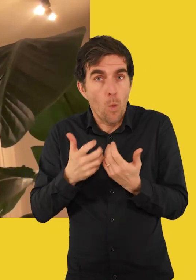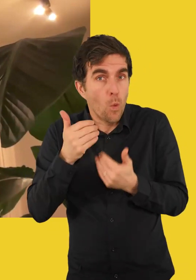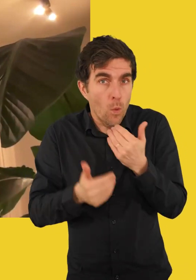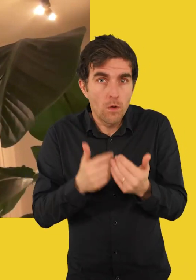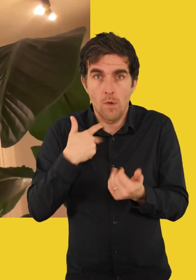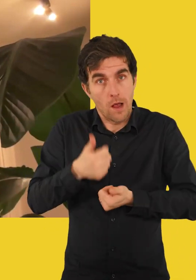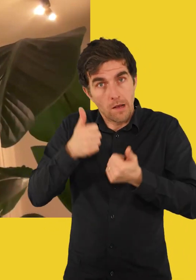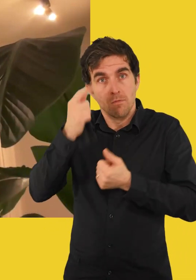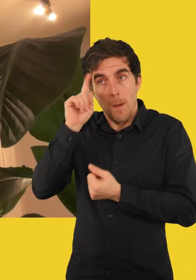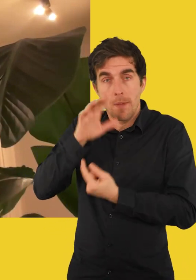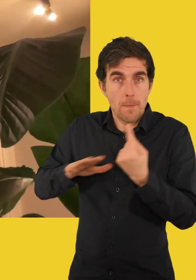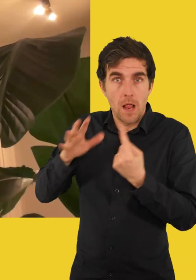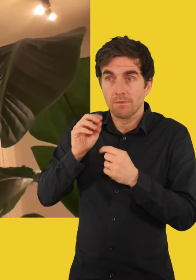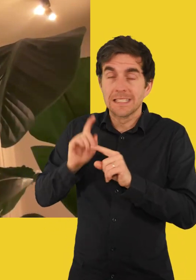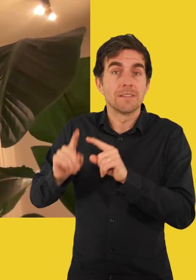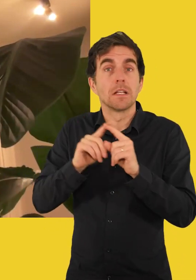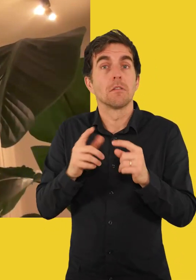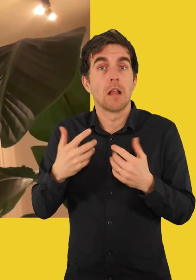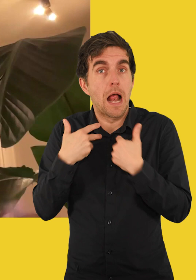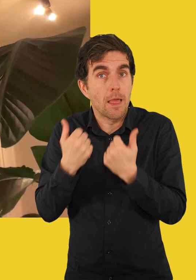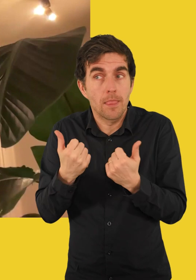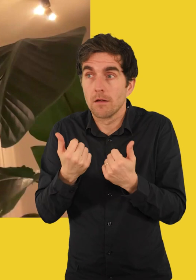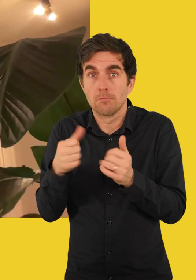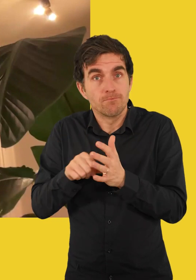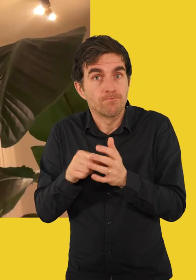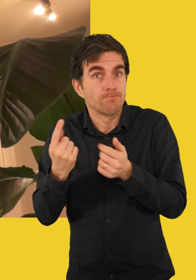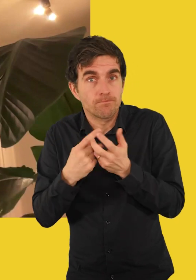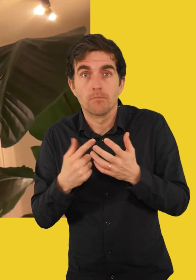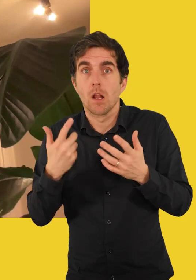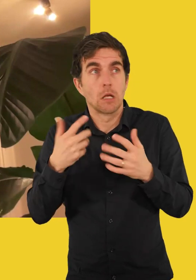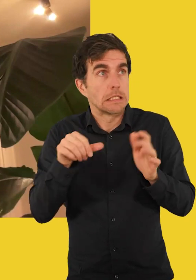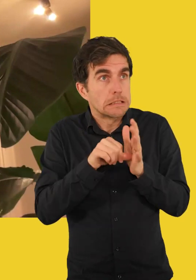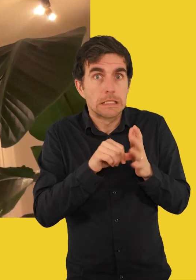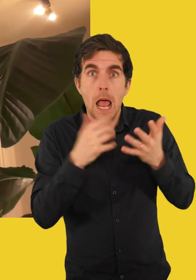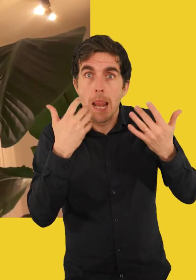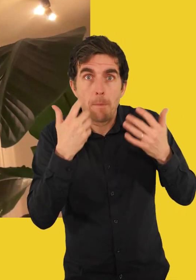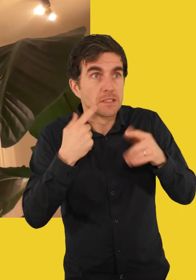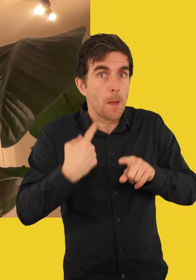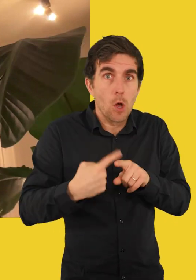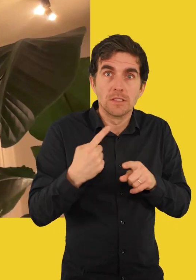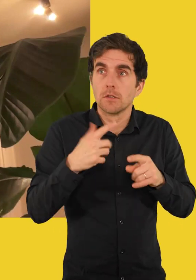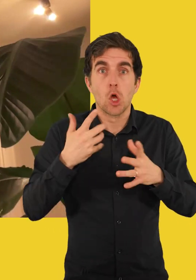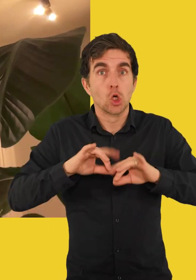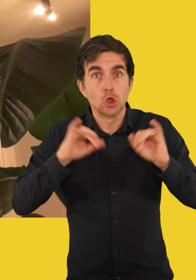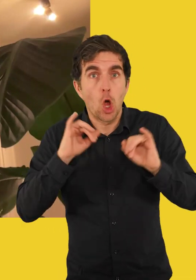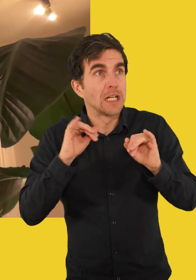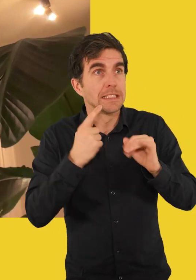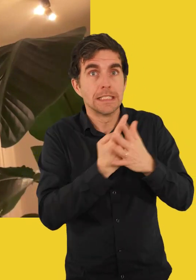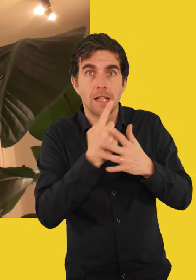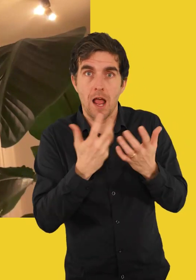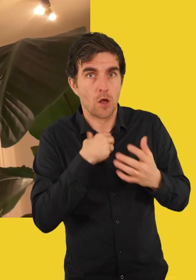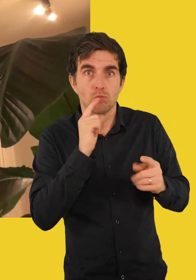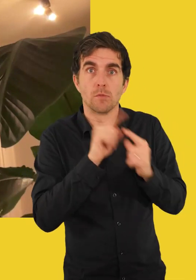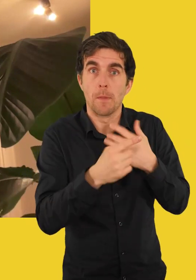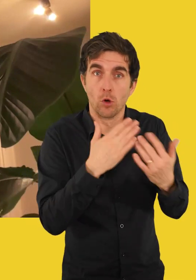effective when it comes to people who have different health conditions, or something like challenging climate emergency and disaster responses that